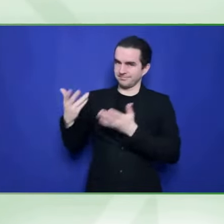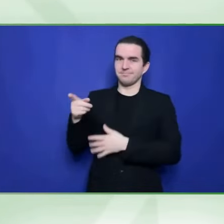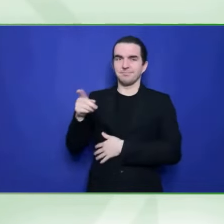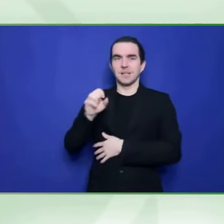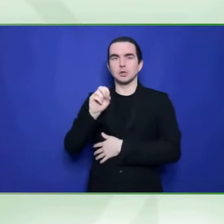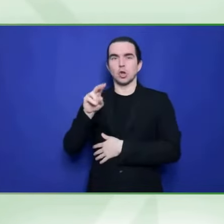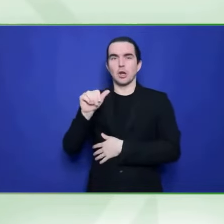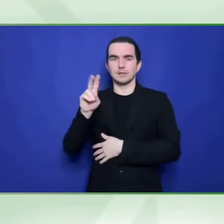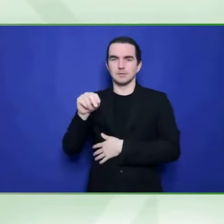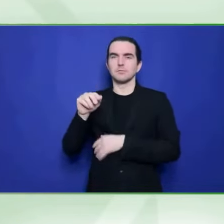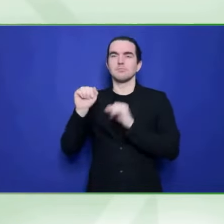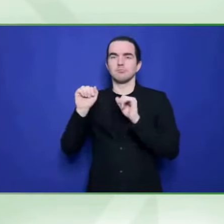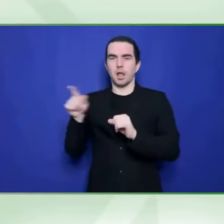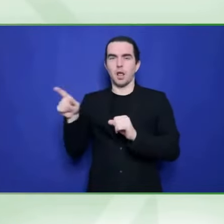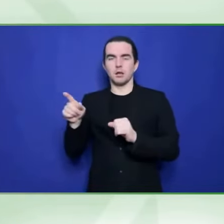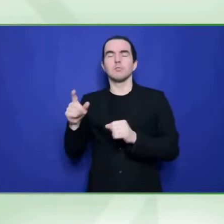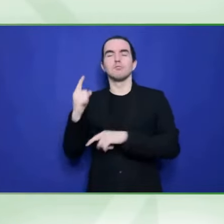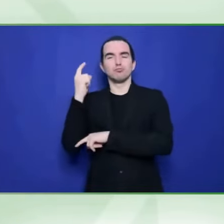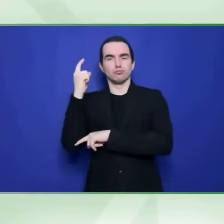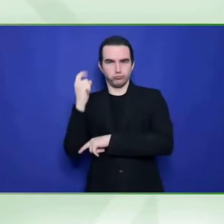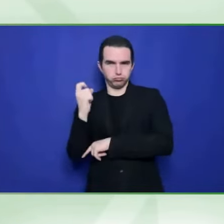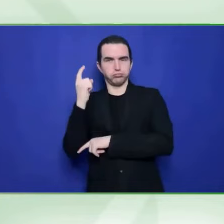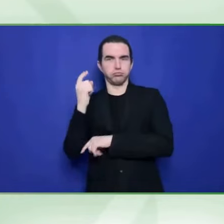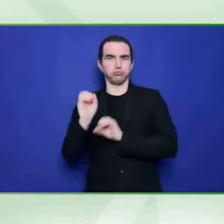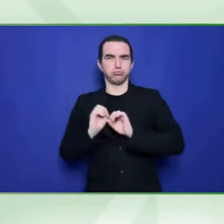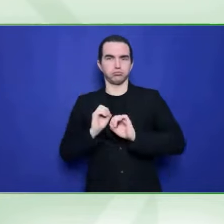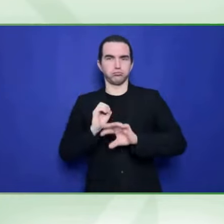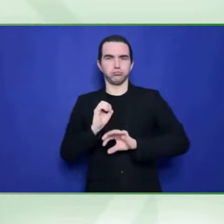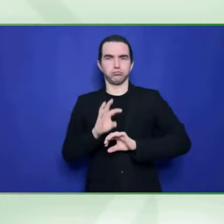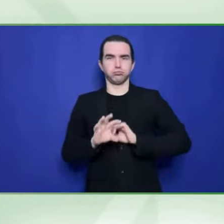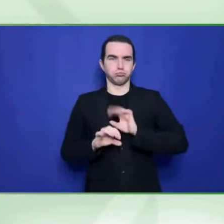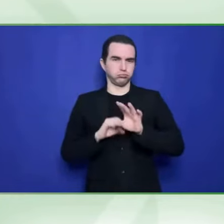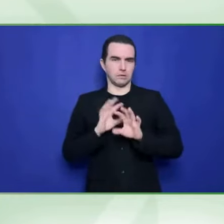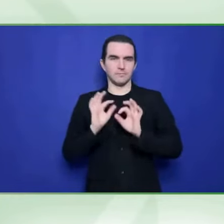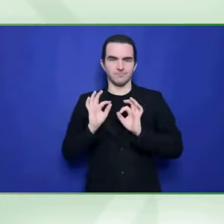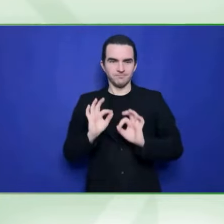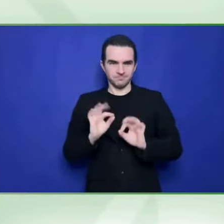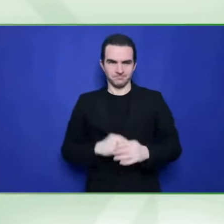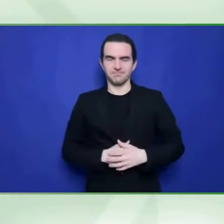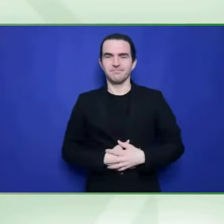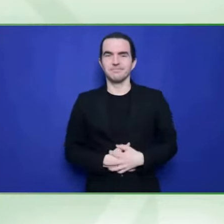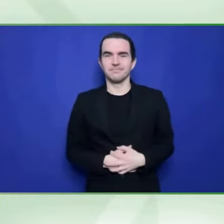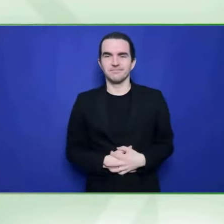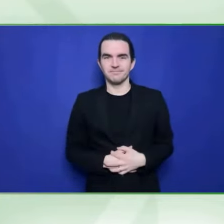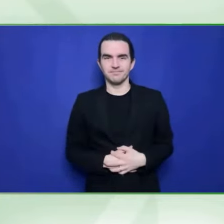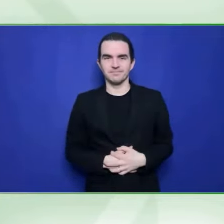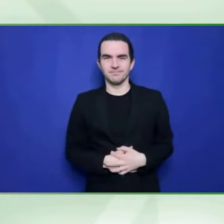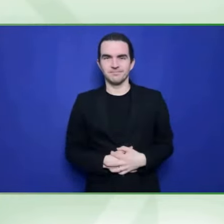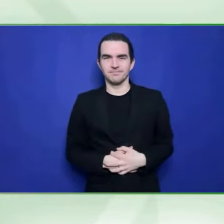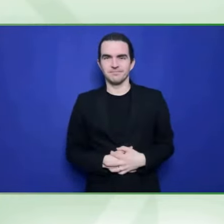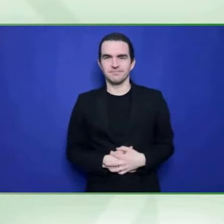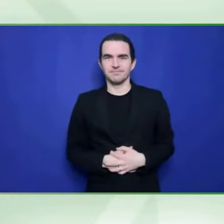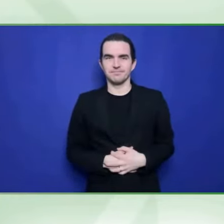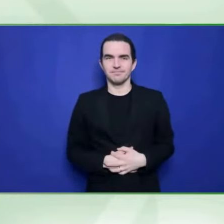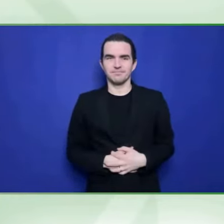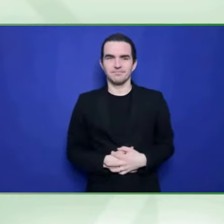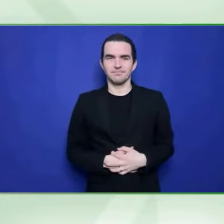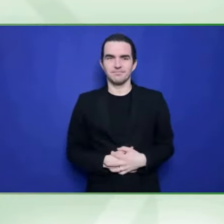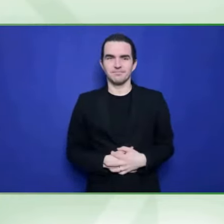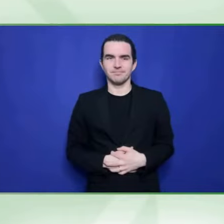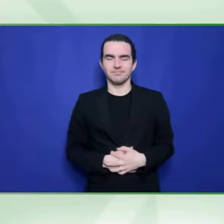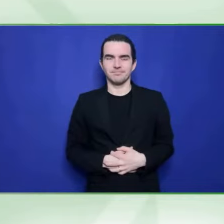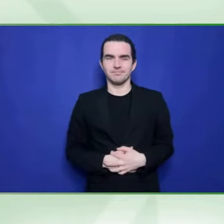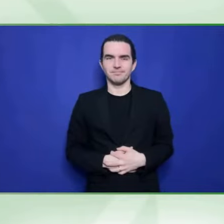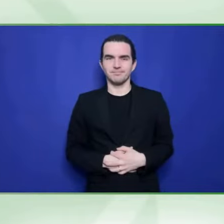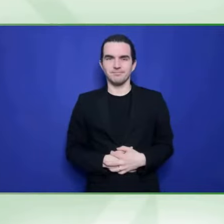you that I have often thought my inability to read a map might bring me under some disability legislation somewhere. So making it